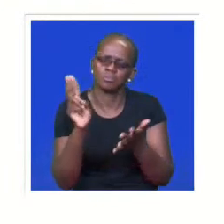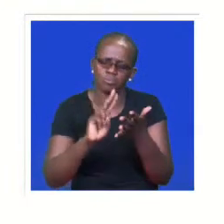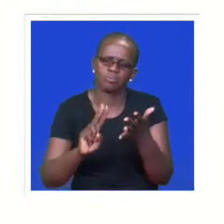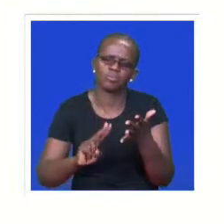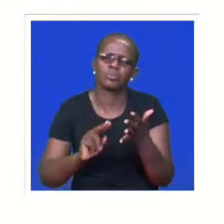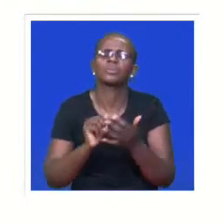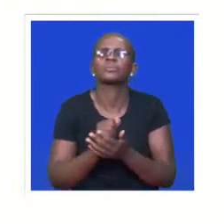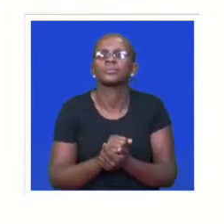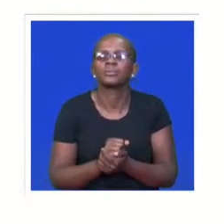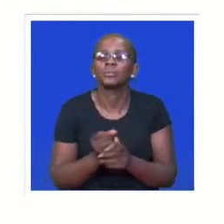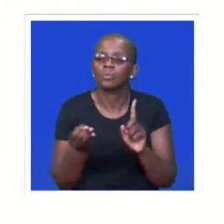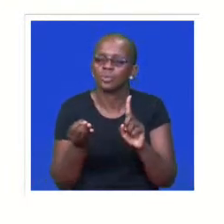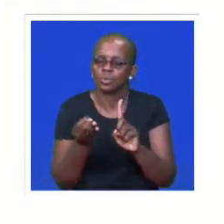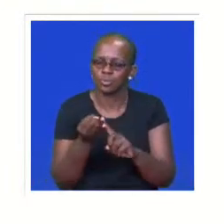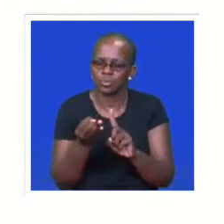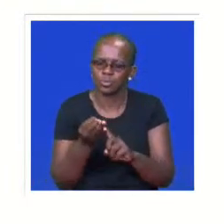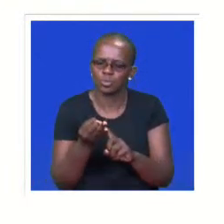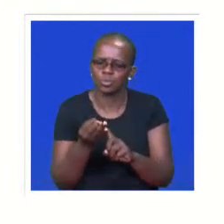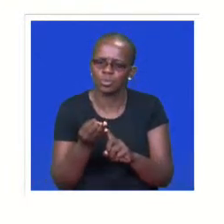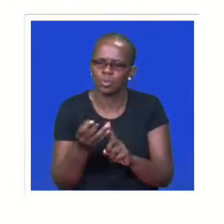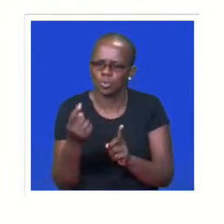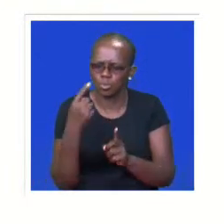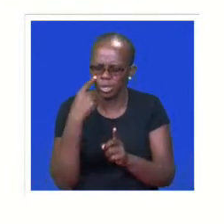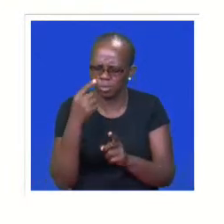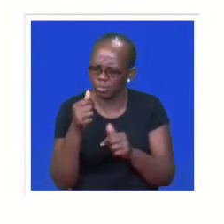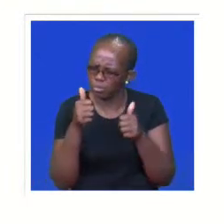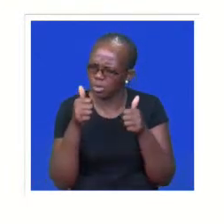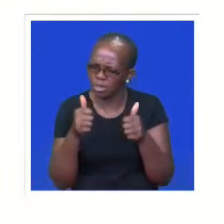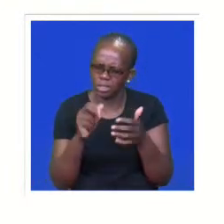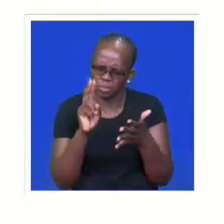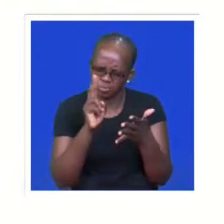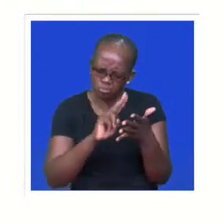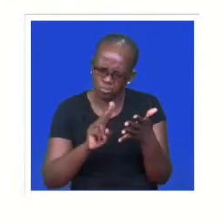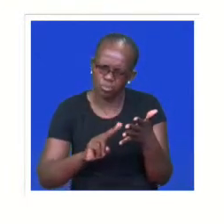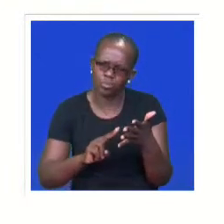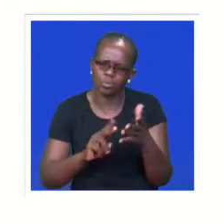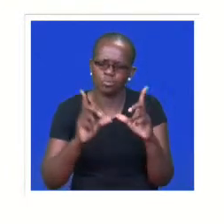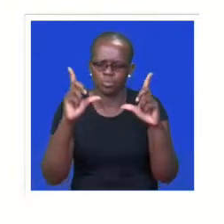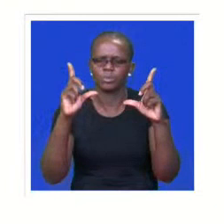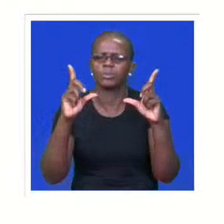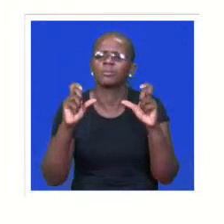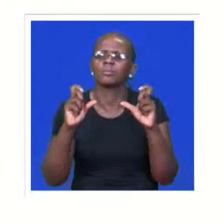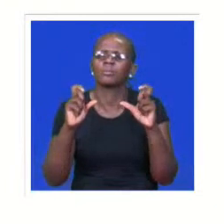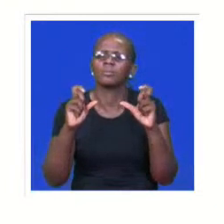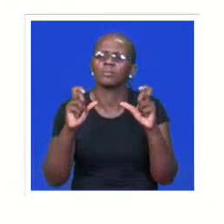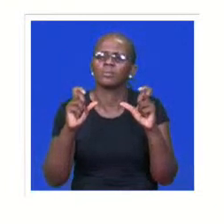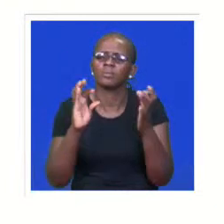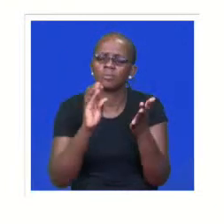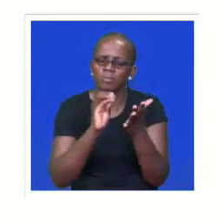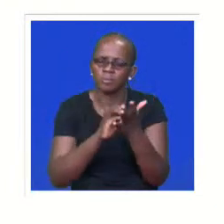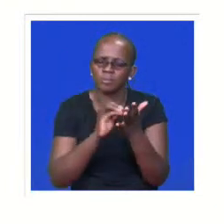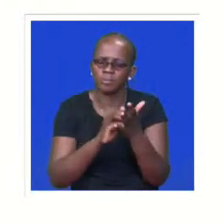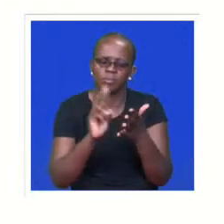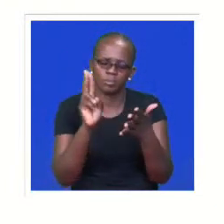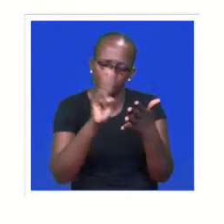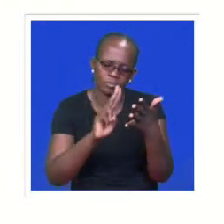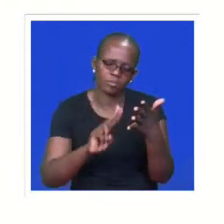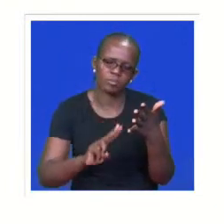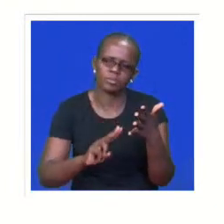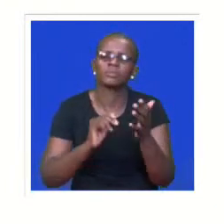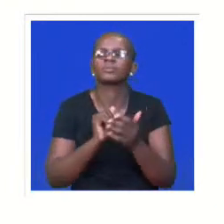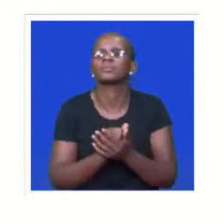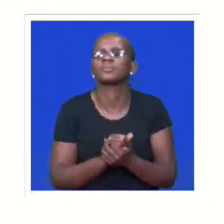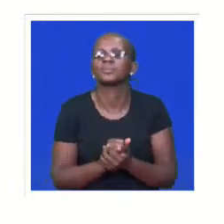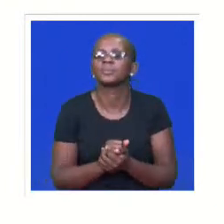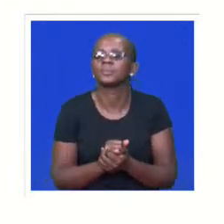2, study any pictures found in the story that are found in the story. Alright, let us do